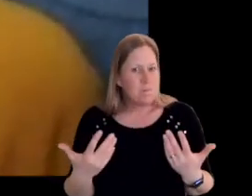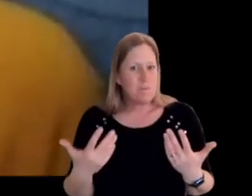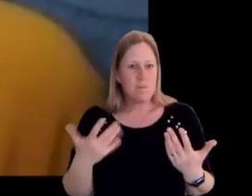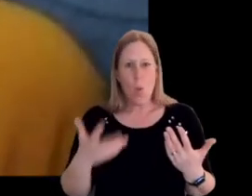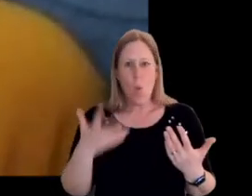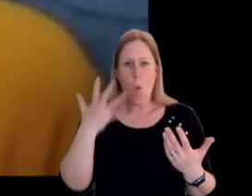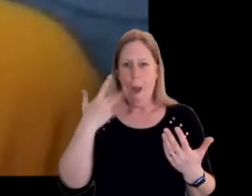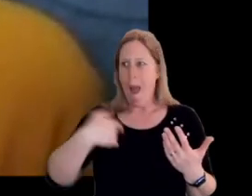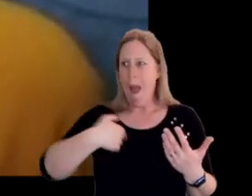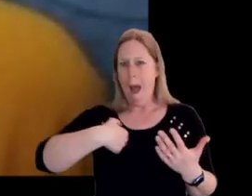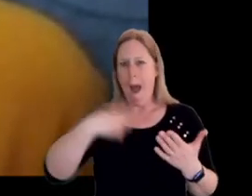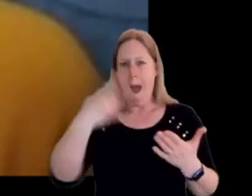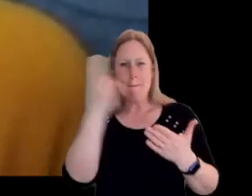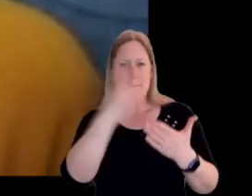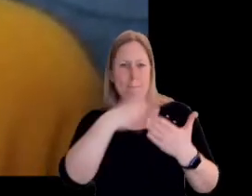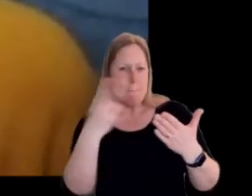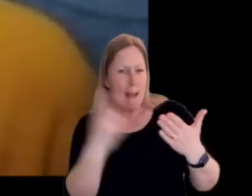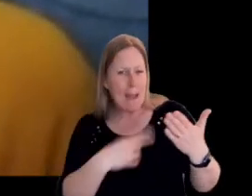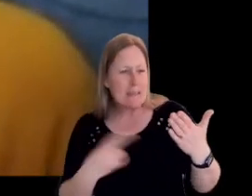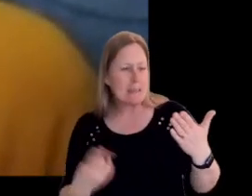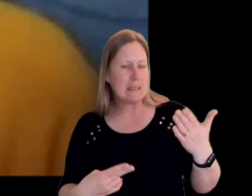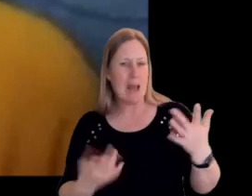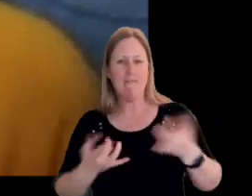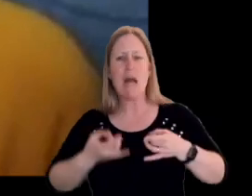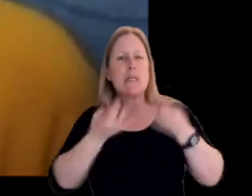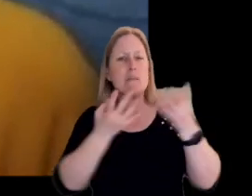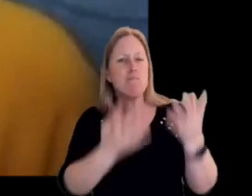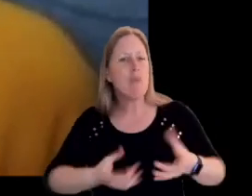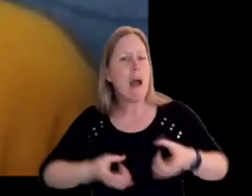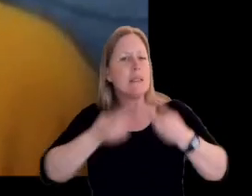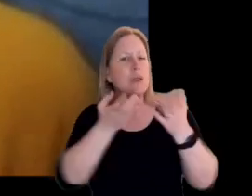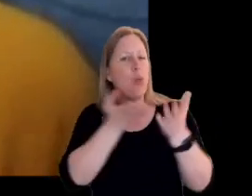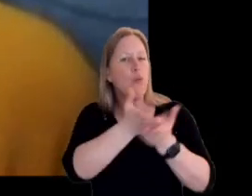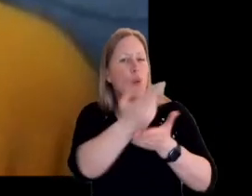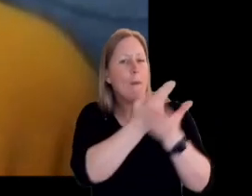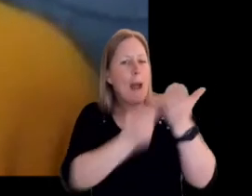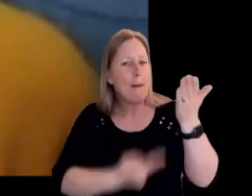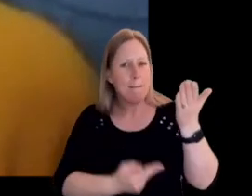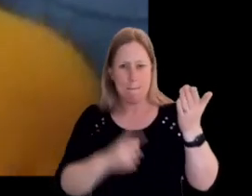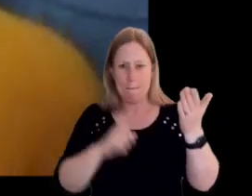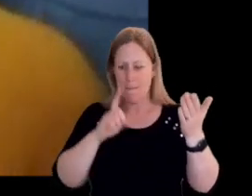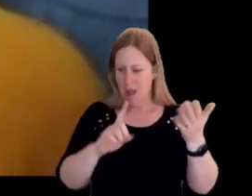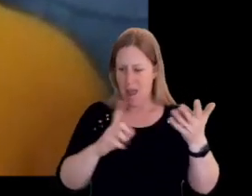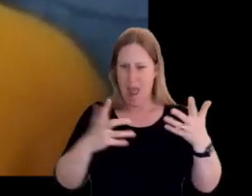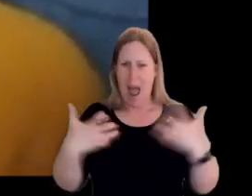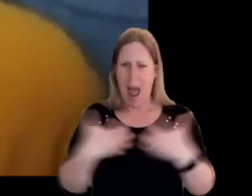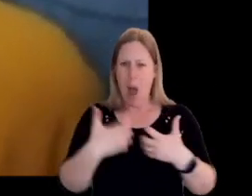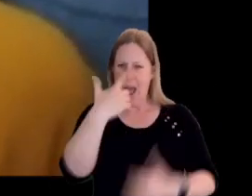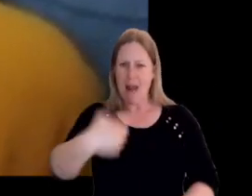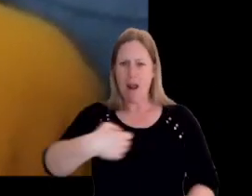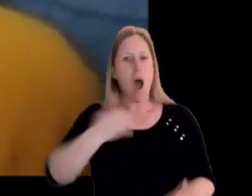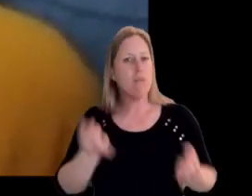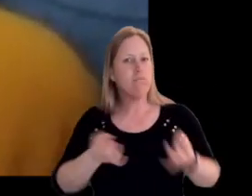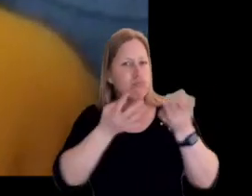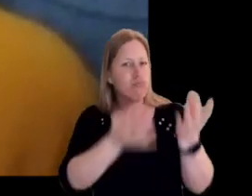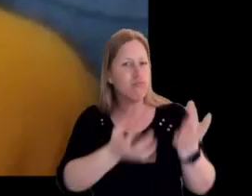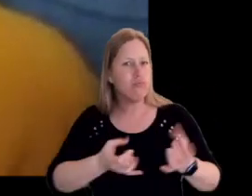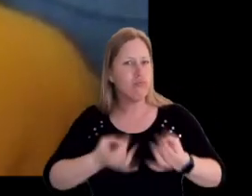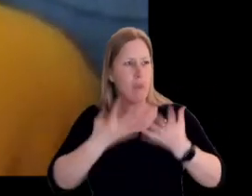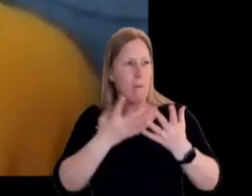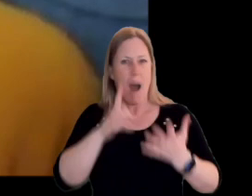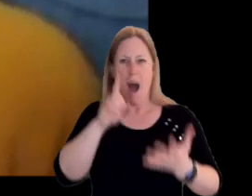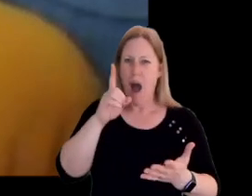mean, when you're painting, you're expressing yourself, but how can you express yourself if you don't know who you